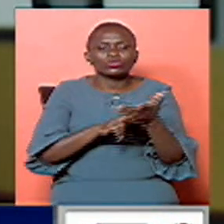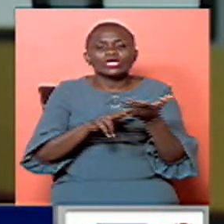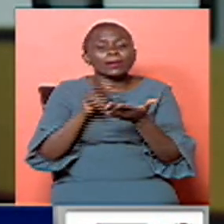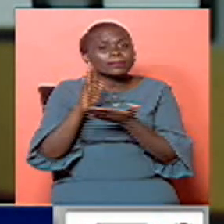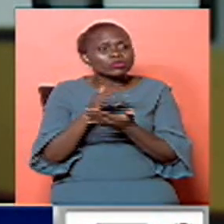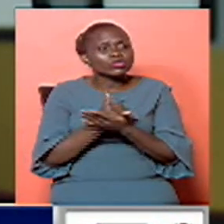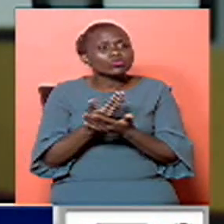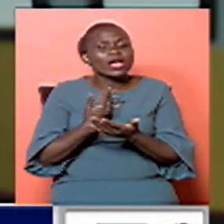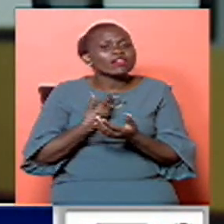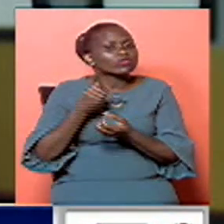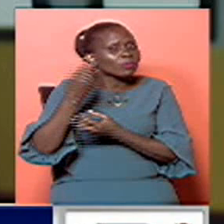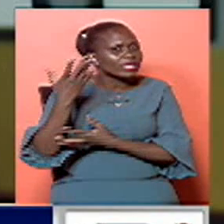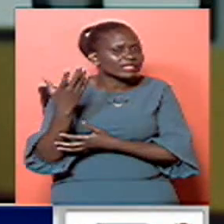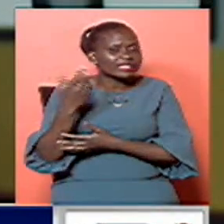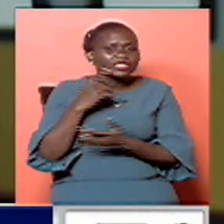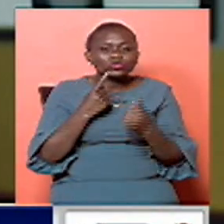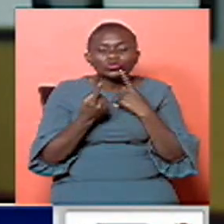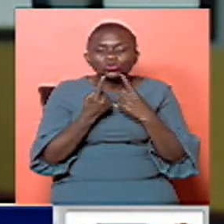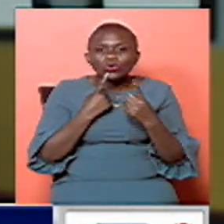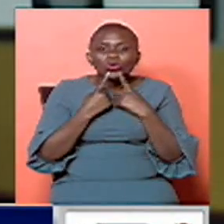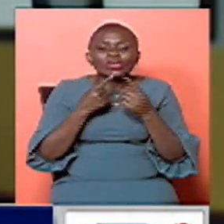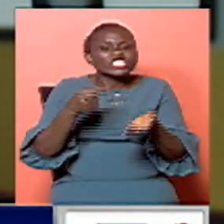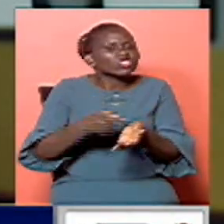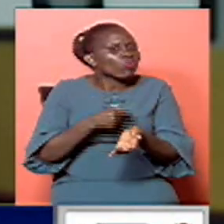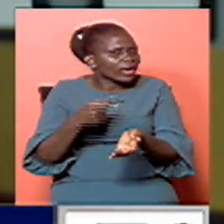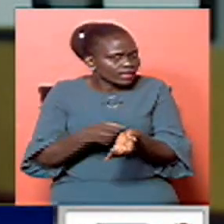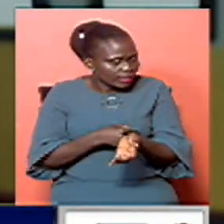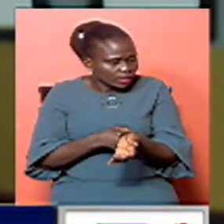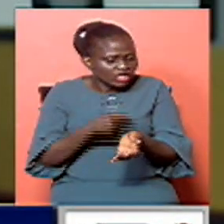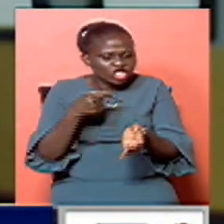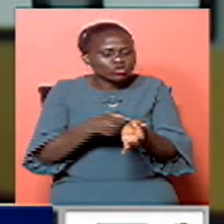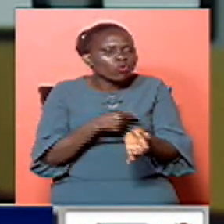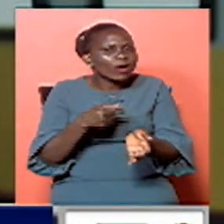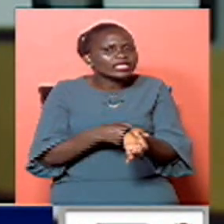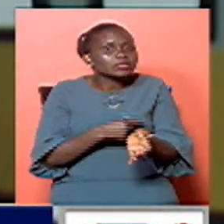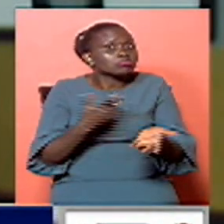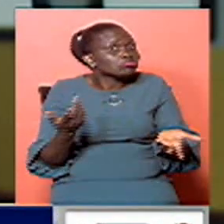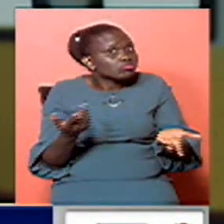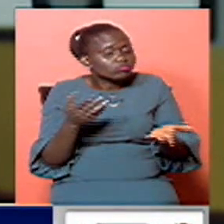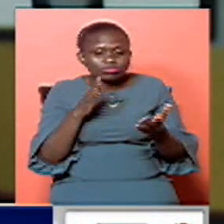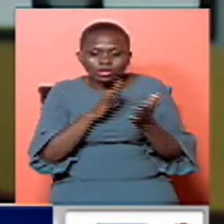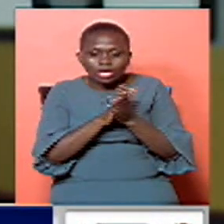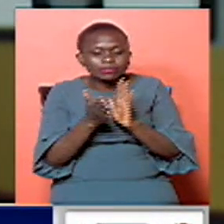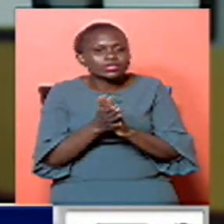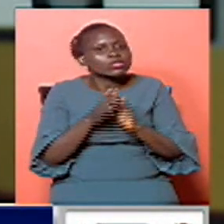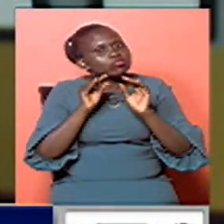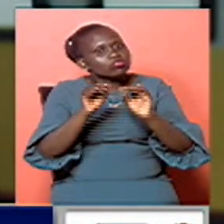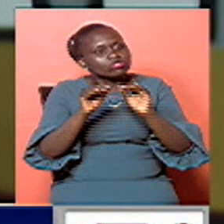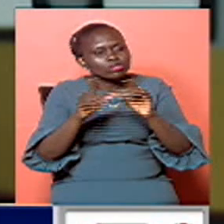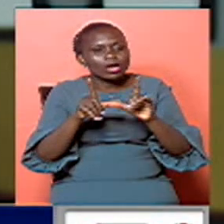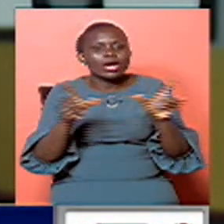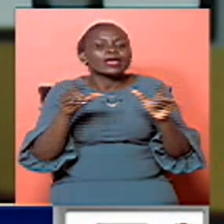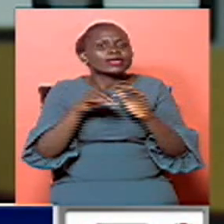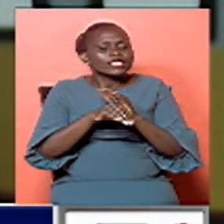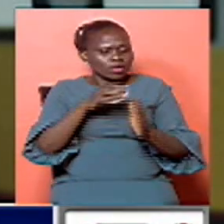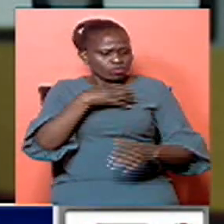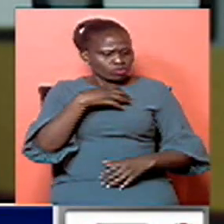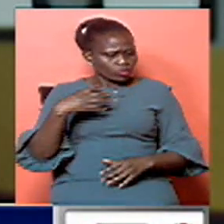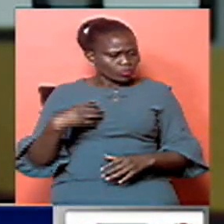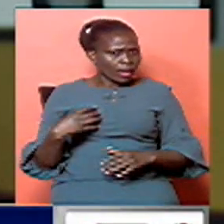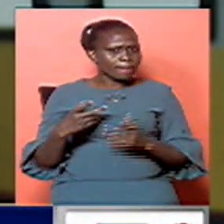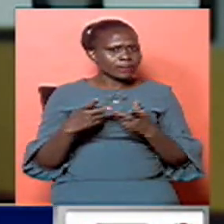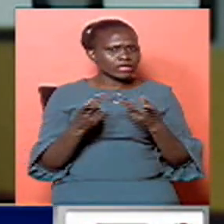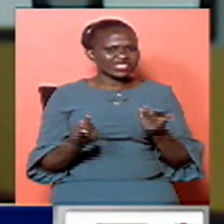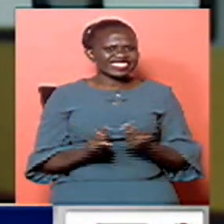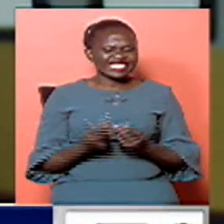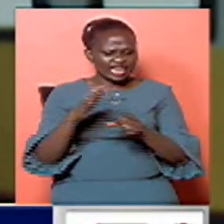of our border areas where they speak Kiswahili, and Kiswahili therefore becomes the medium of instruction. In the barracks, and I think Kasese has